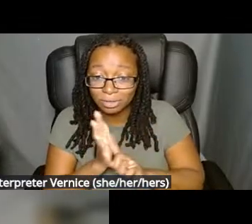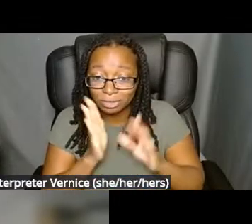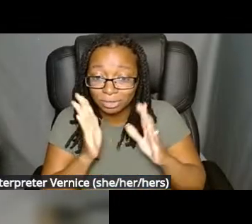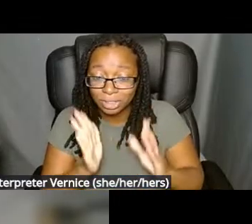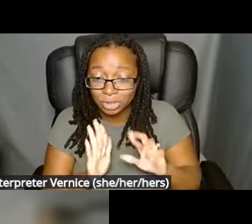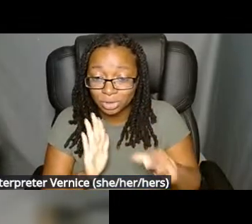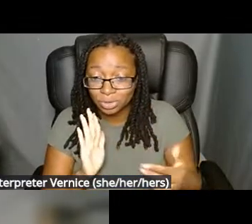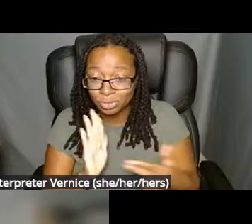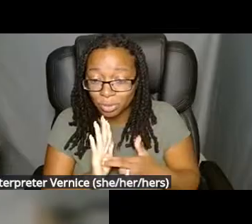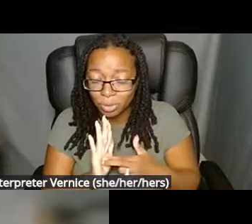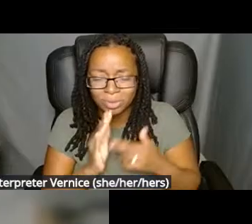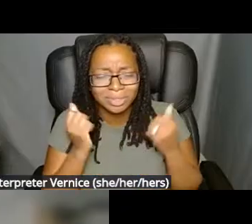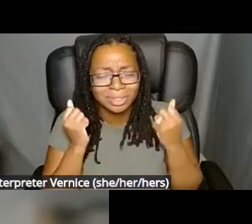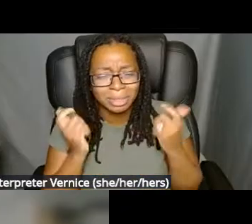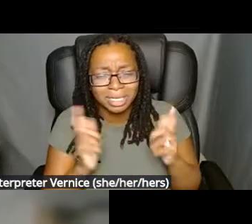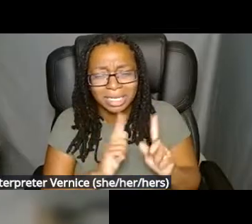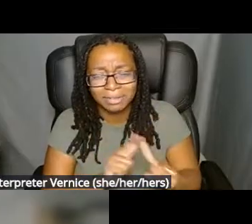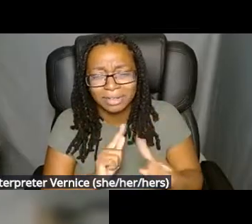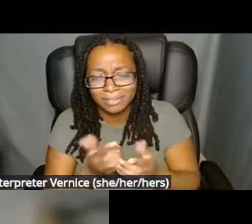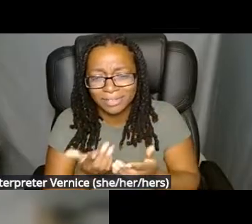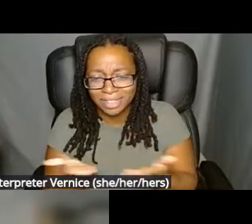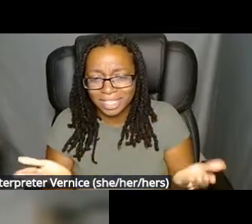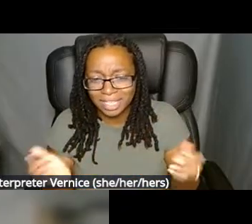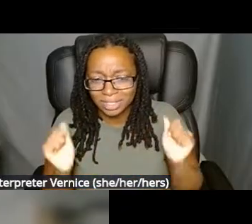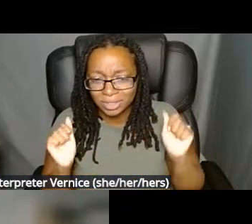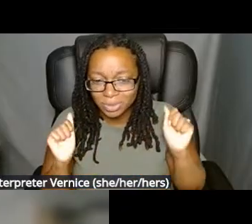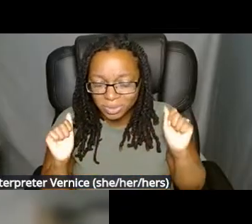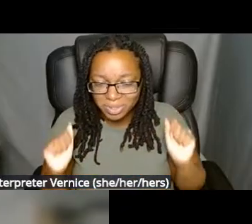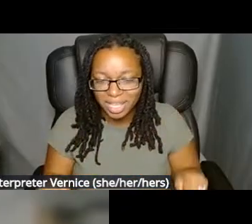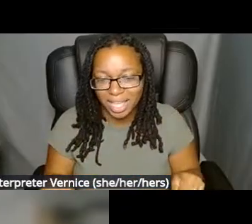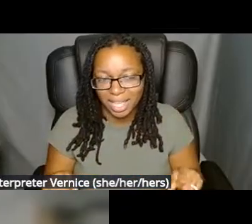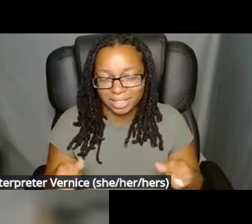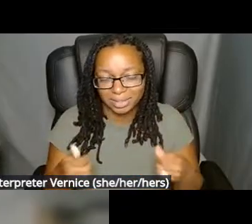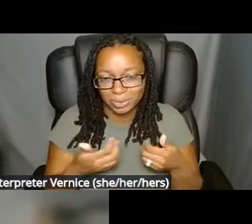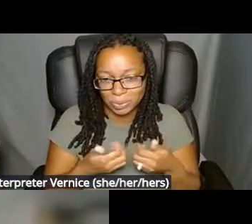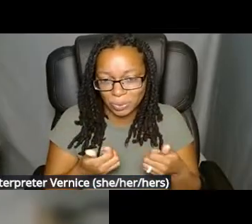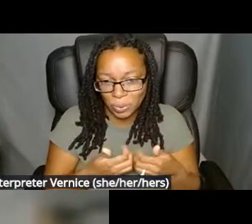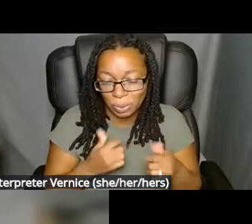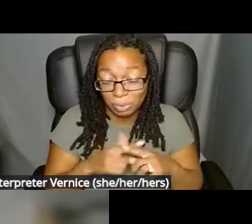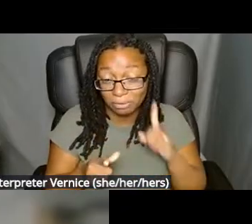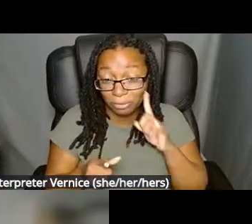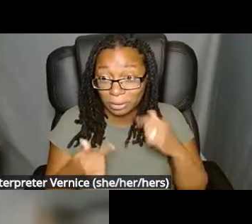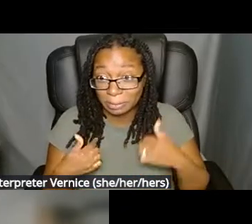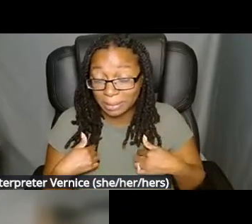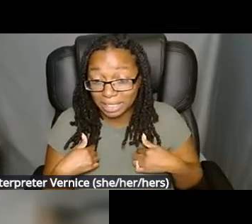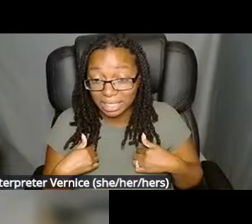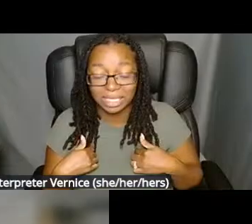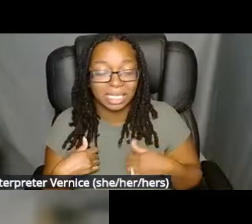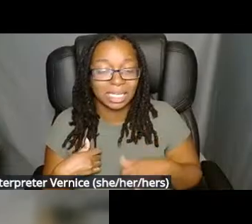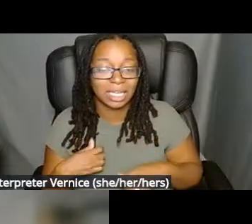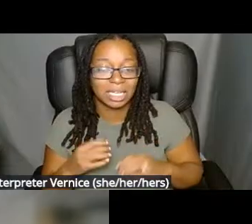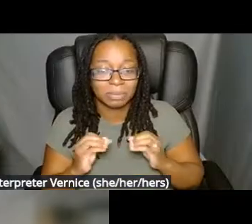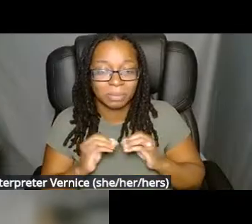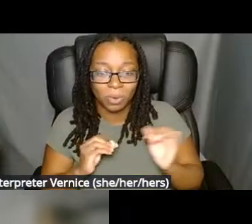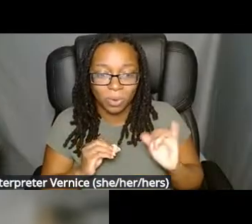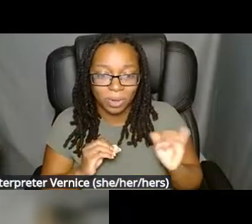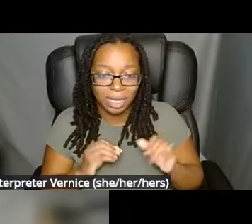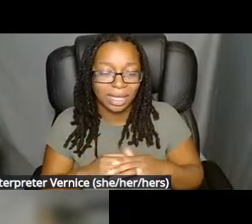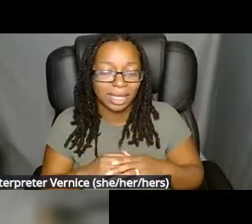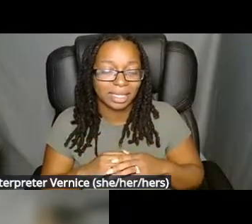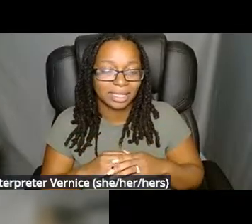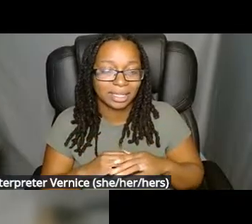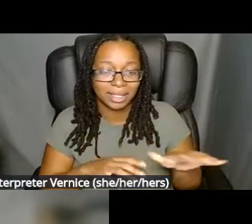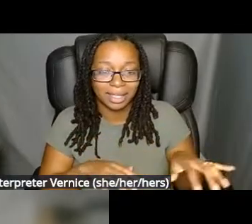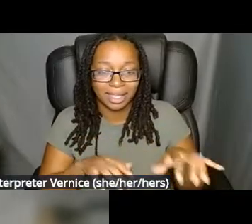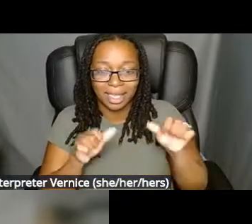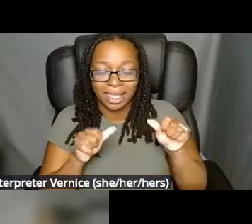can sort of put in, but for me, it's things like head of data, and then I just